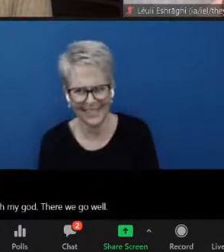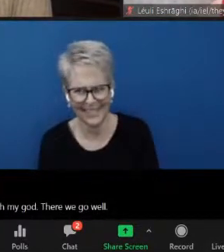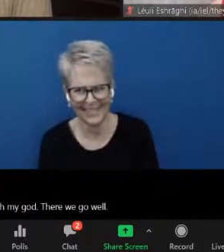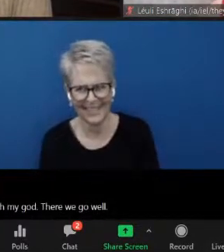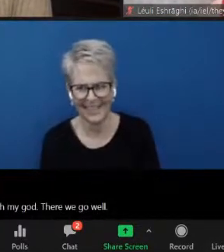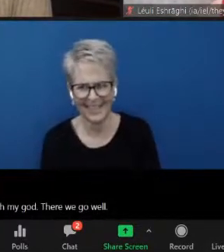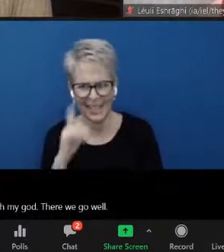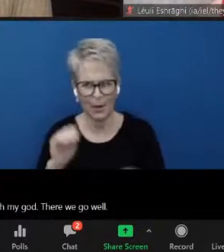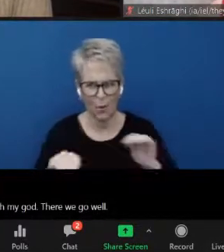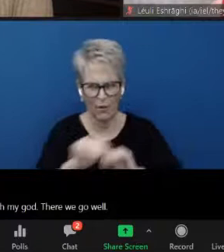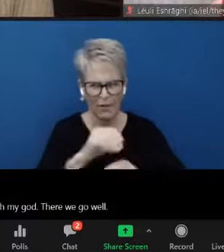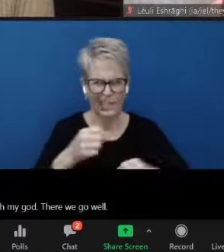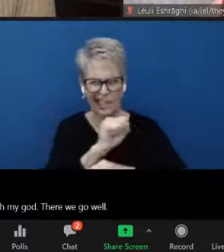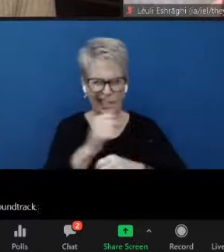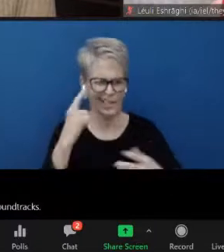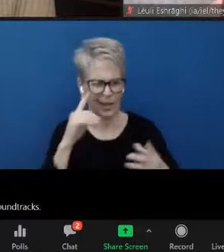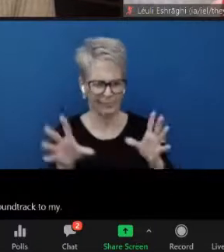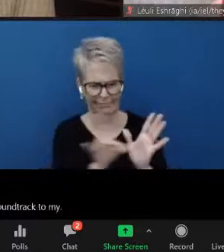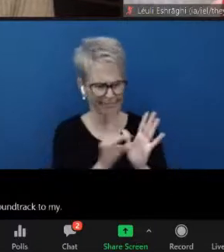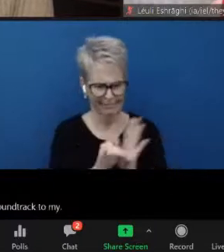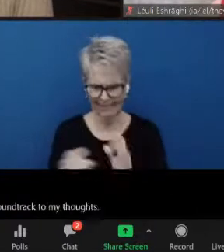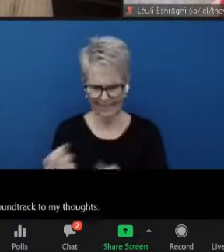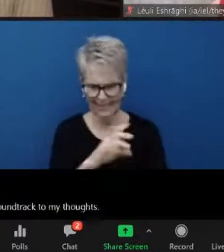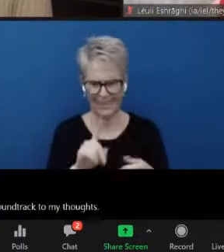you know, a soundtrack to my voice.